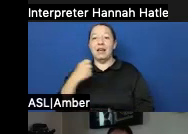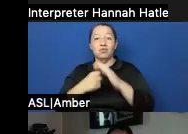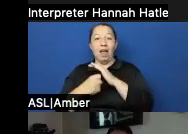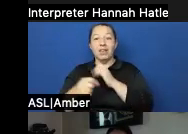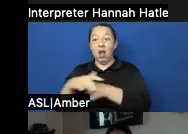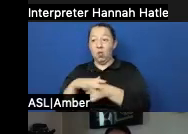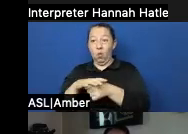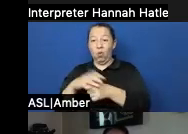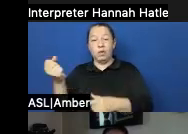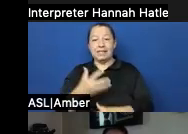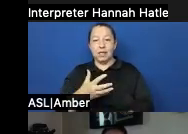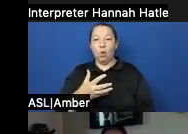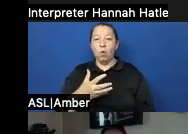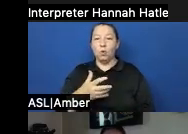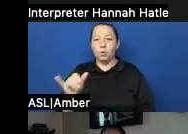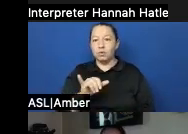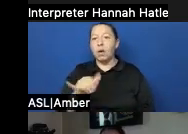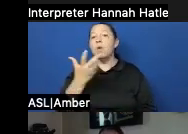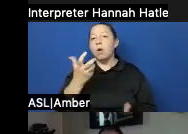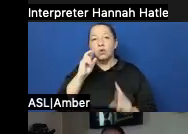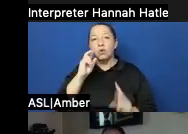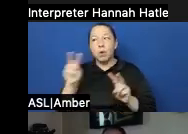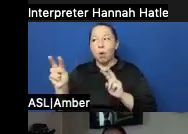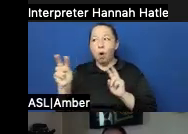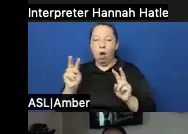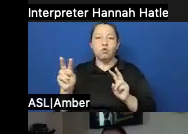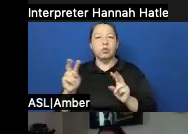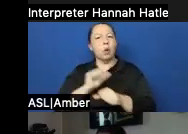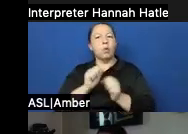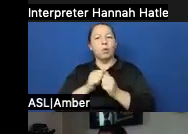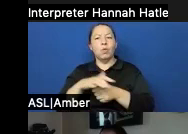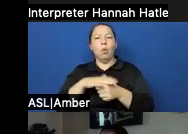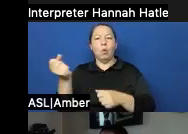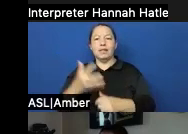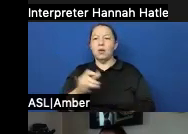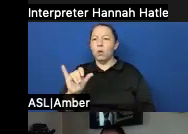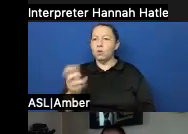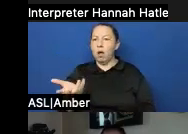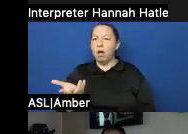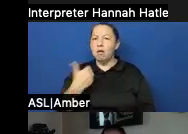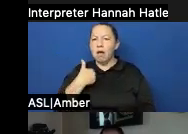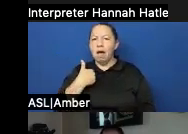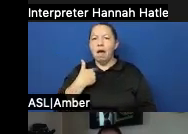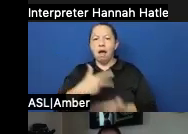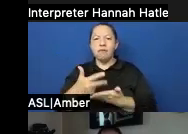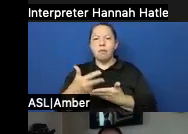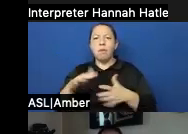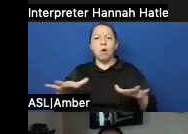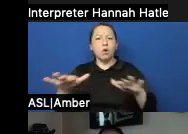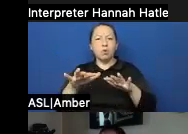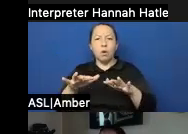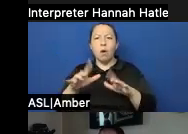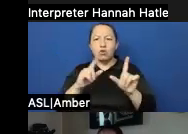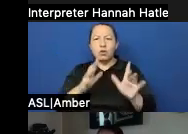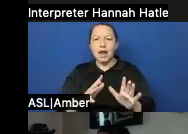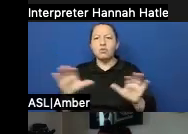casinos are too. So we want to keep an eye out and be working with your local casino. Have the parking garage attendants do a TA